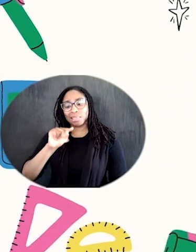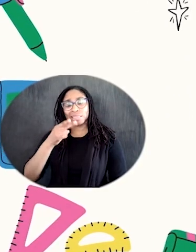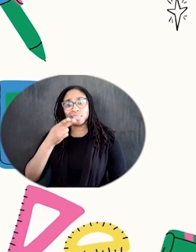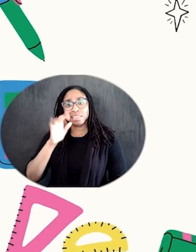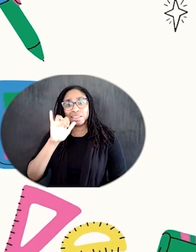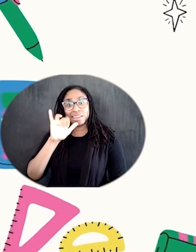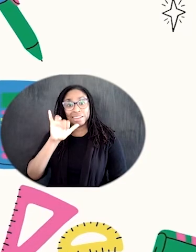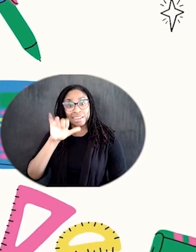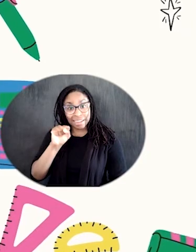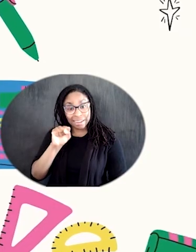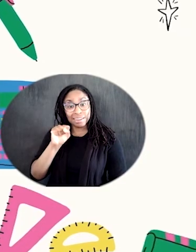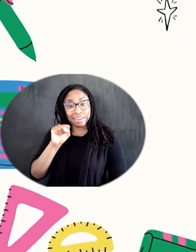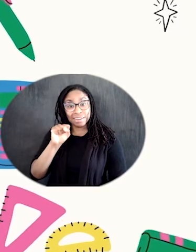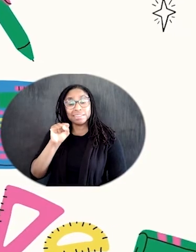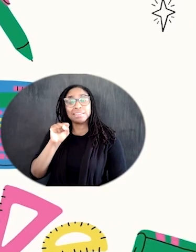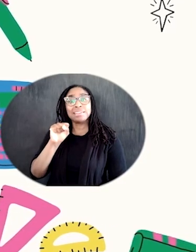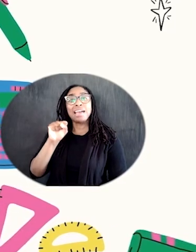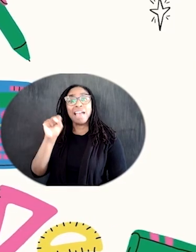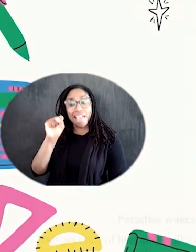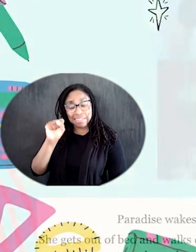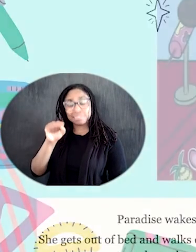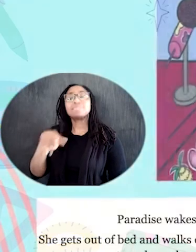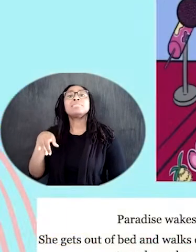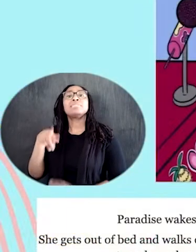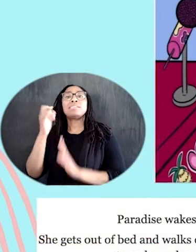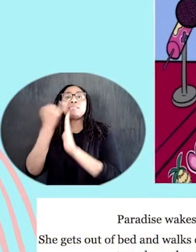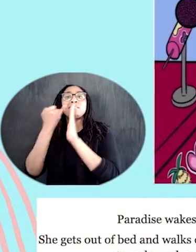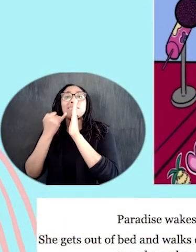illustrated by Brandy Williams.